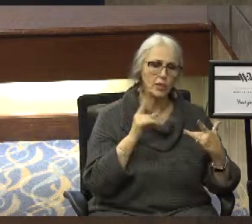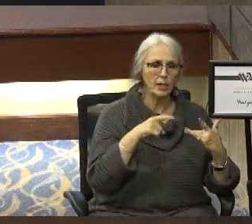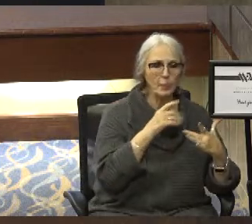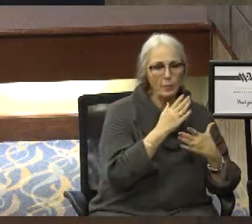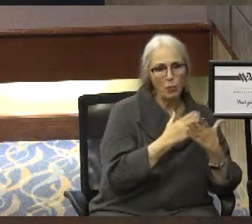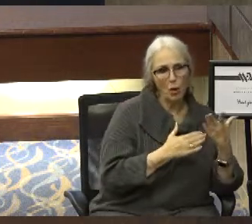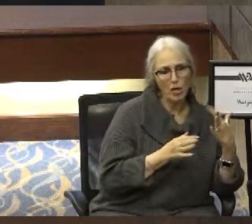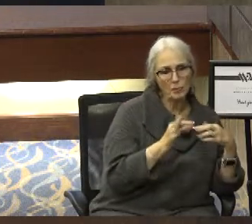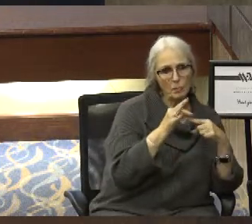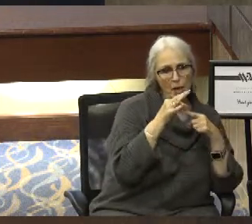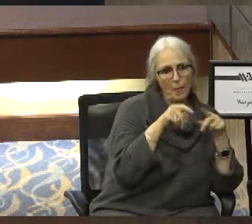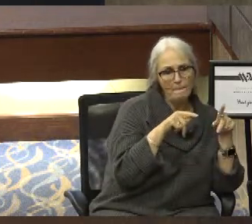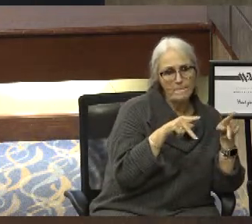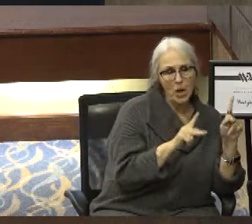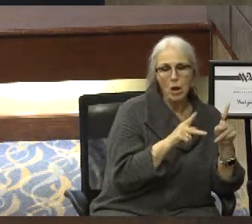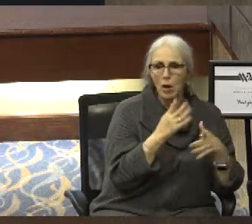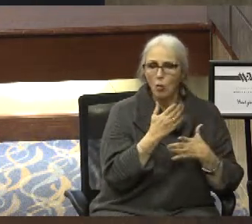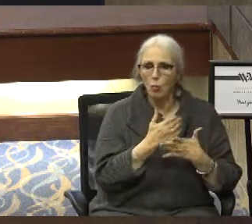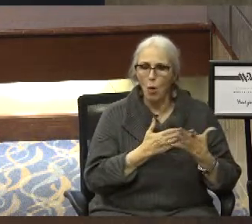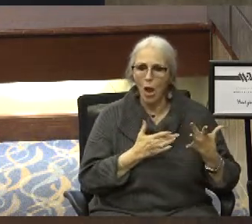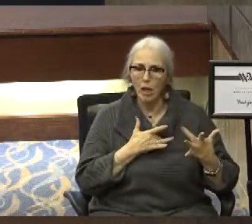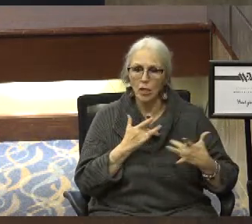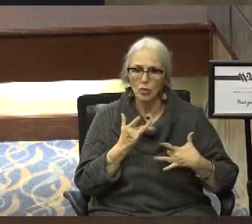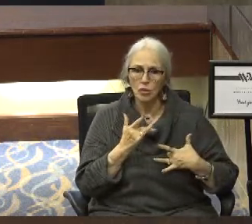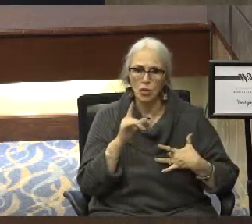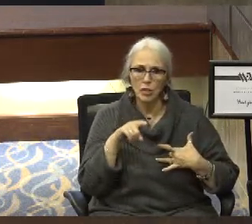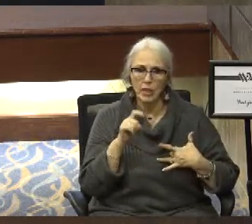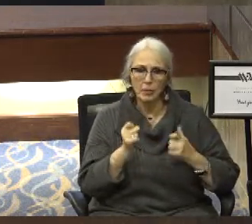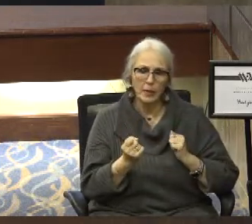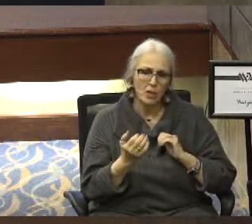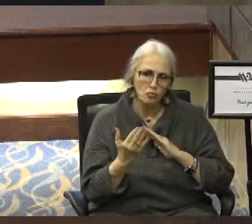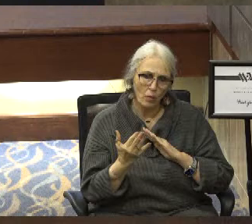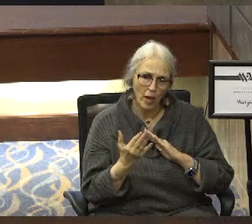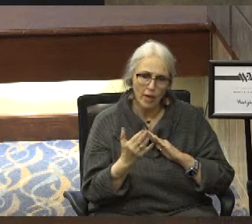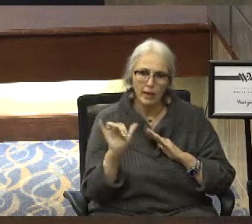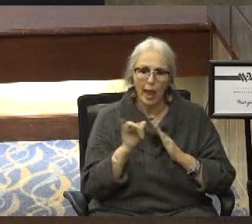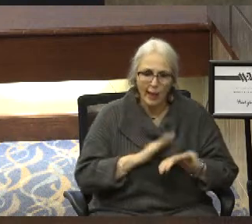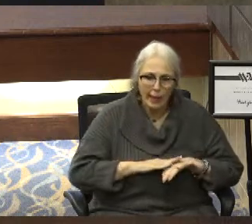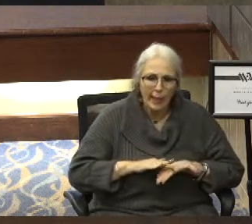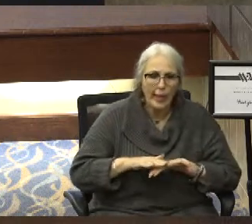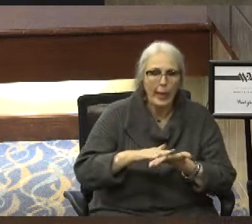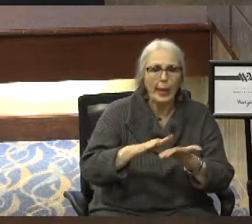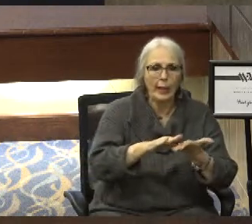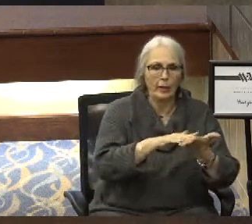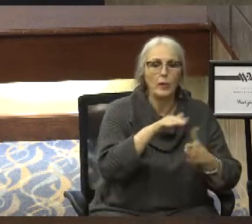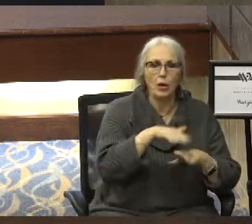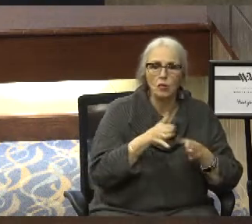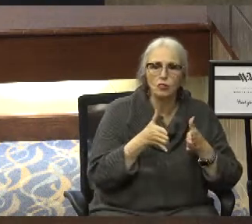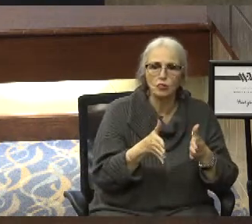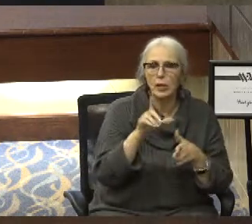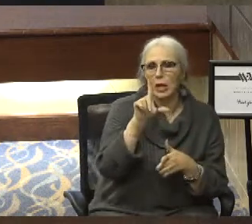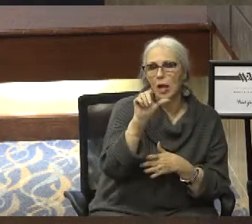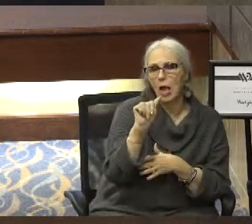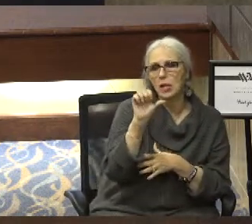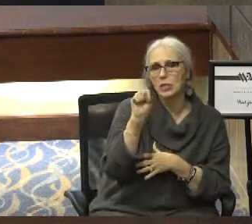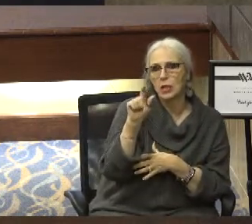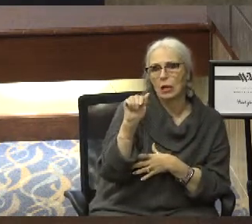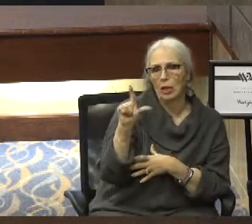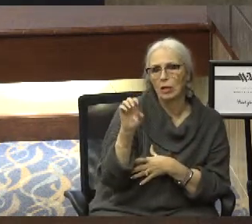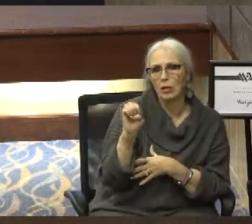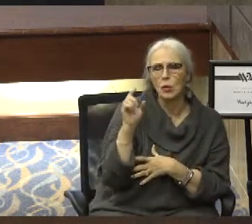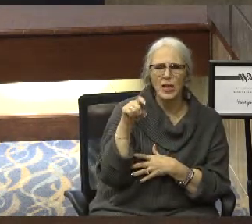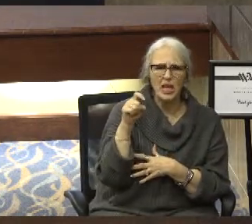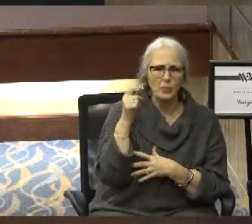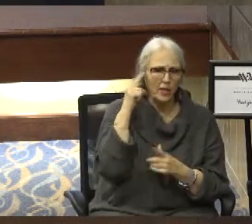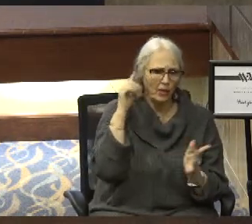and what concerns need to be addressed, like cleanup along LaSalle? Is that something that we need to be